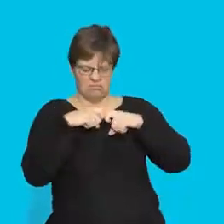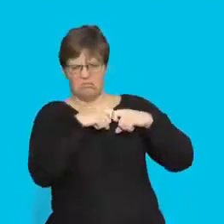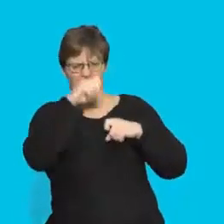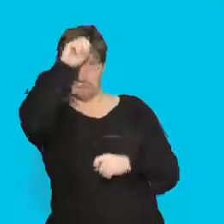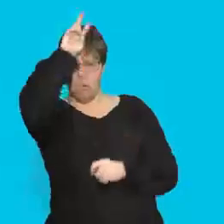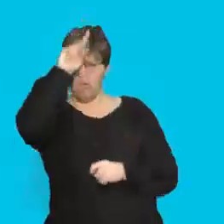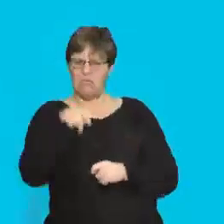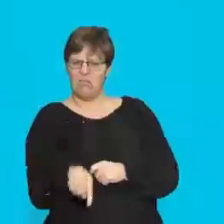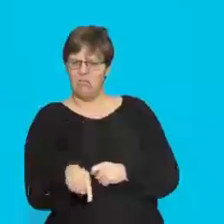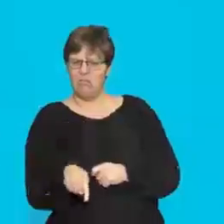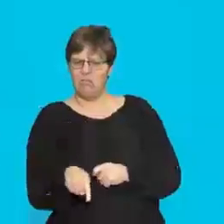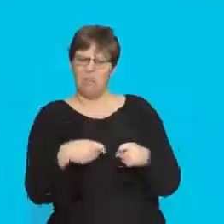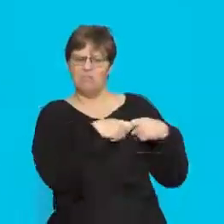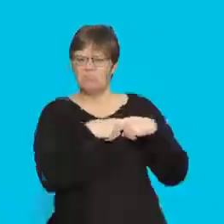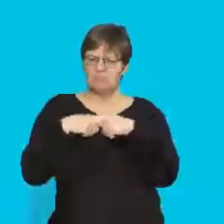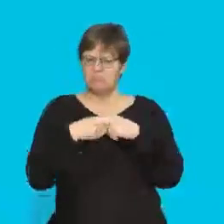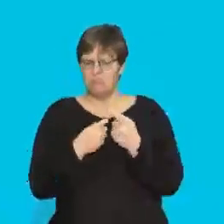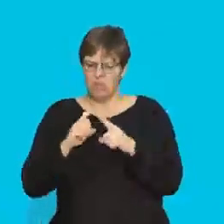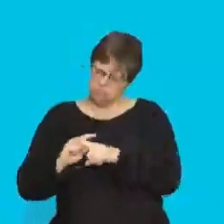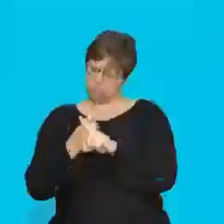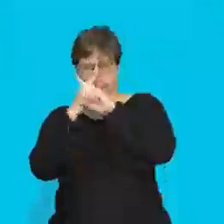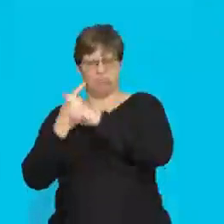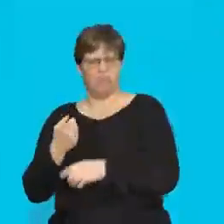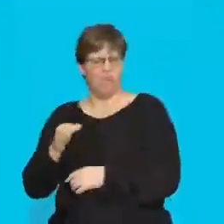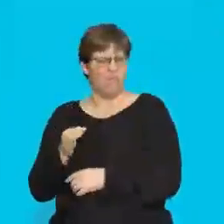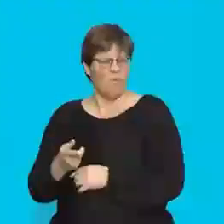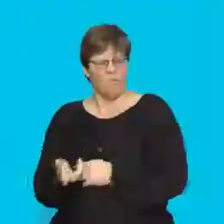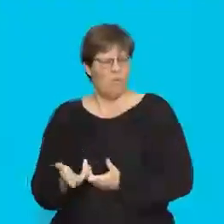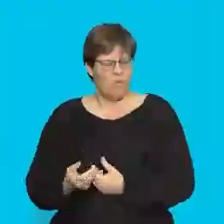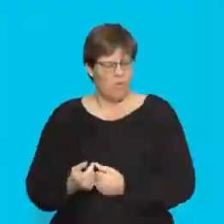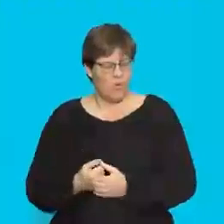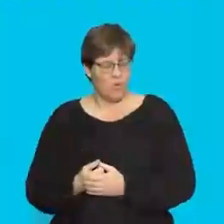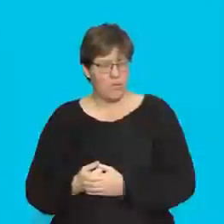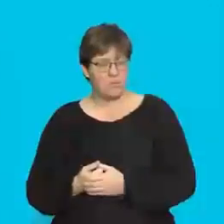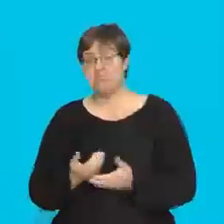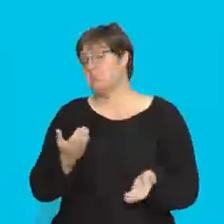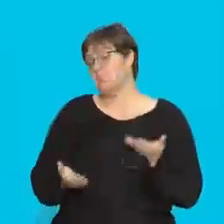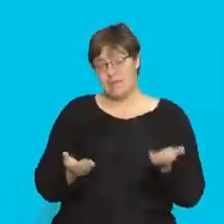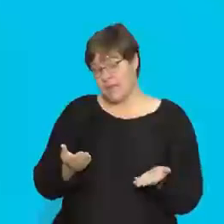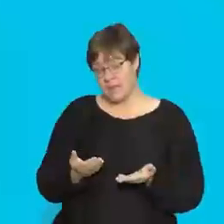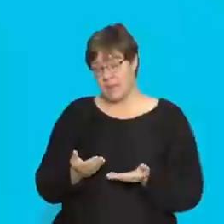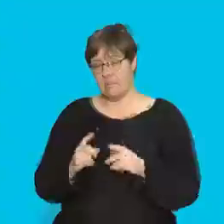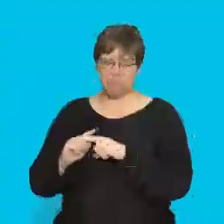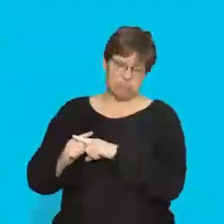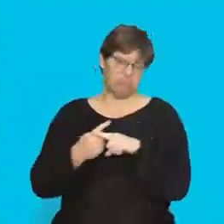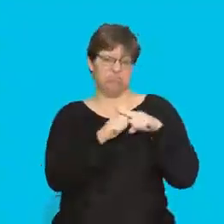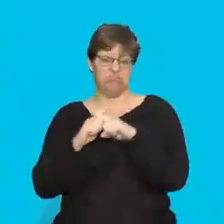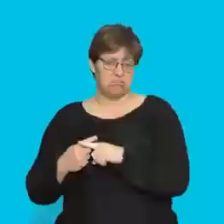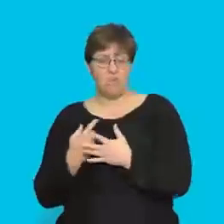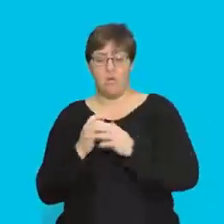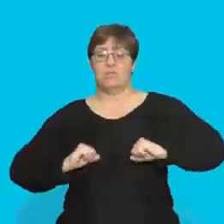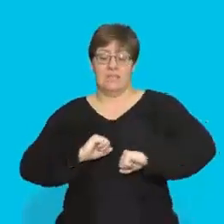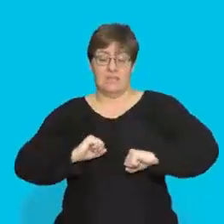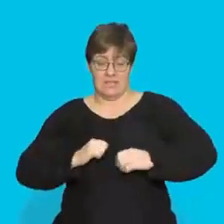think those two gemsboks could be in competition or in conflict over? Well, it could